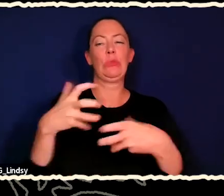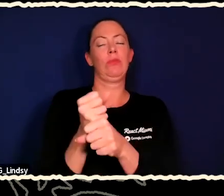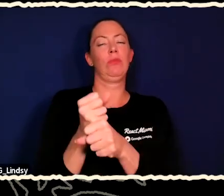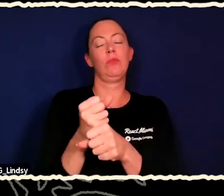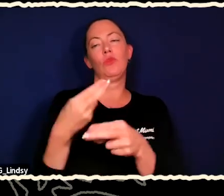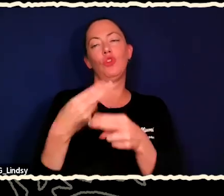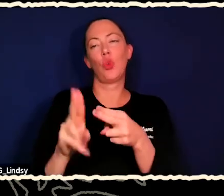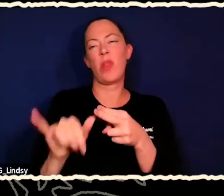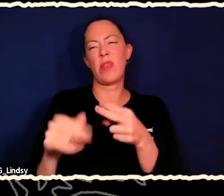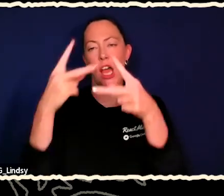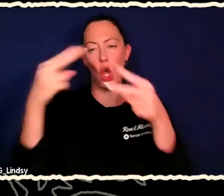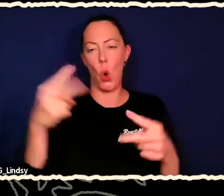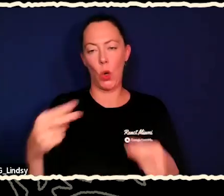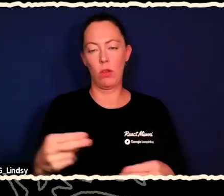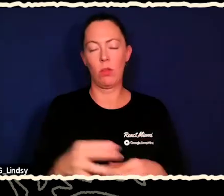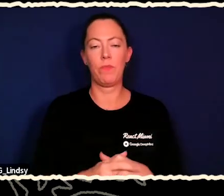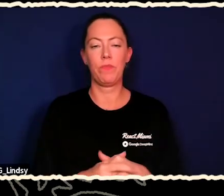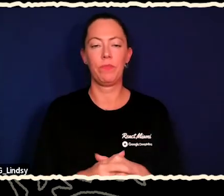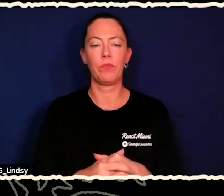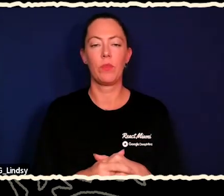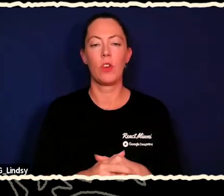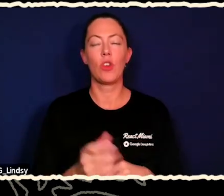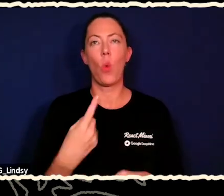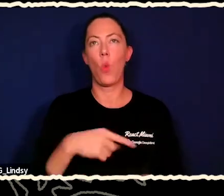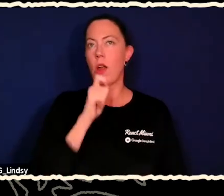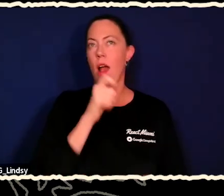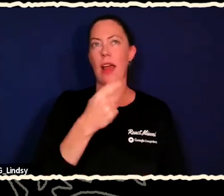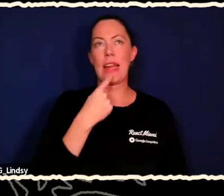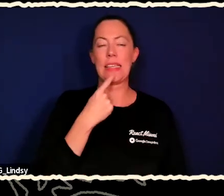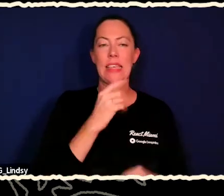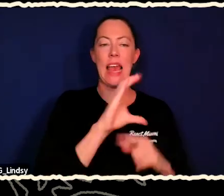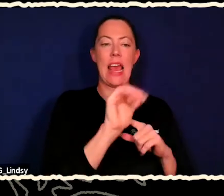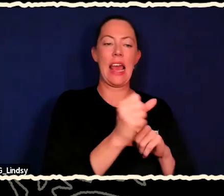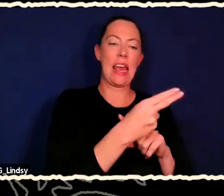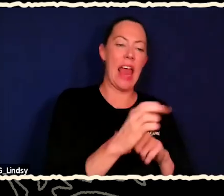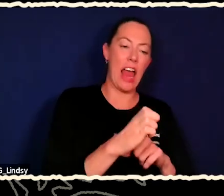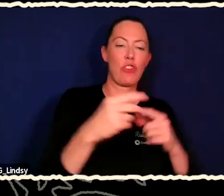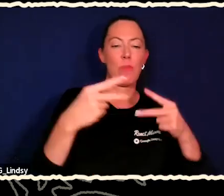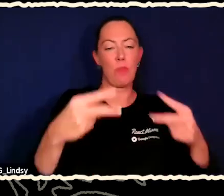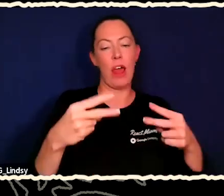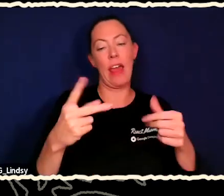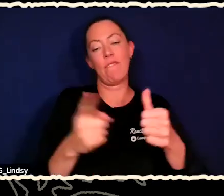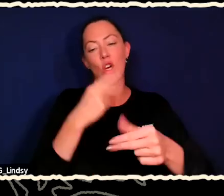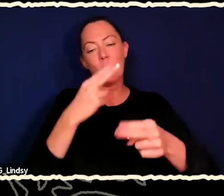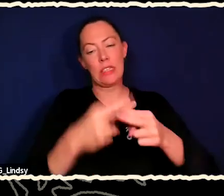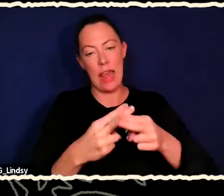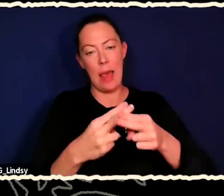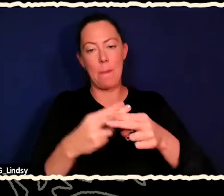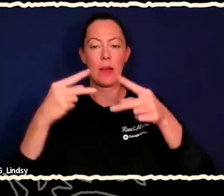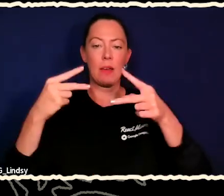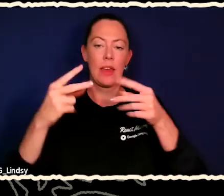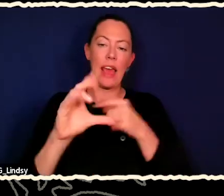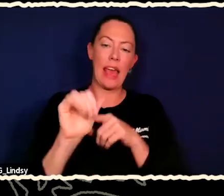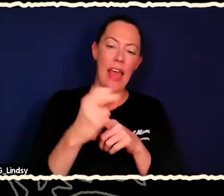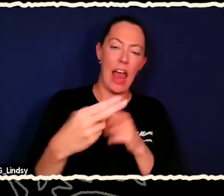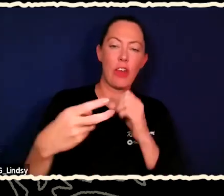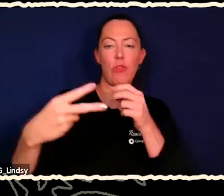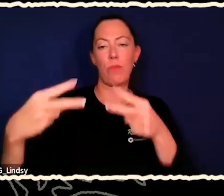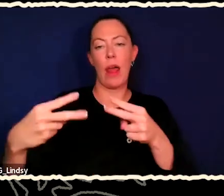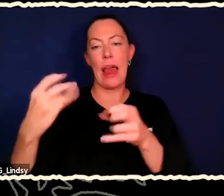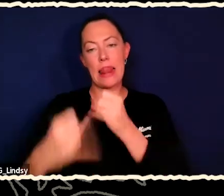shorter. So instead of saying cache bracket first name and cache bracket last name, it